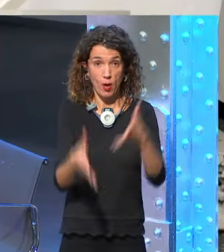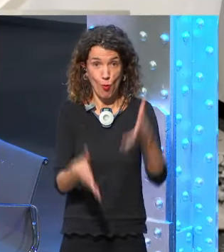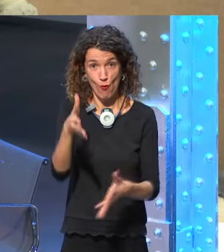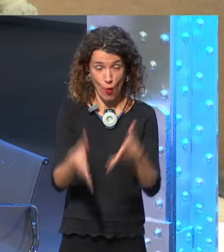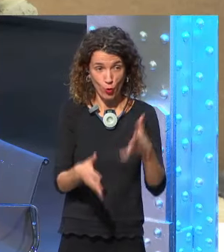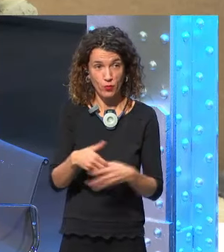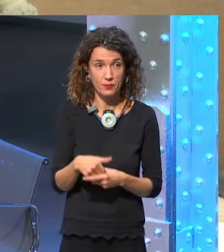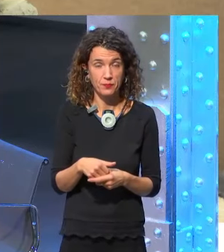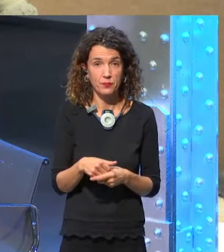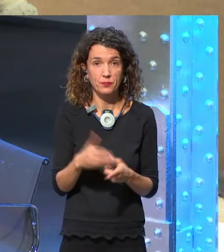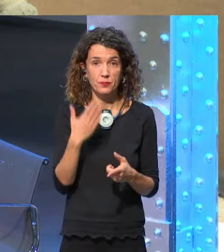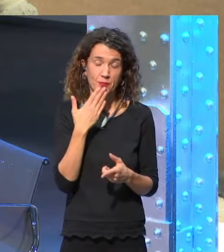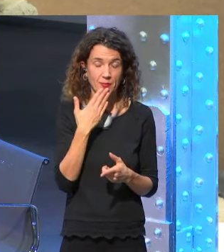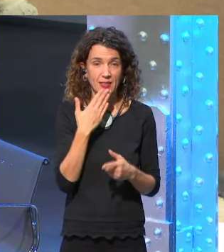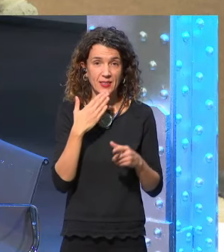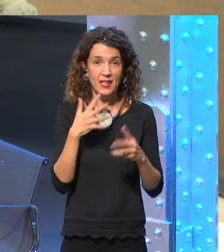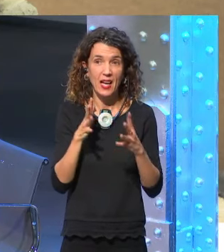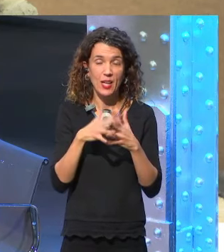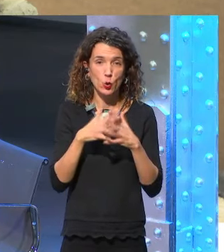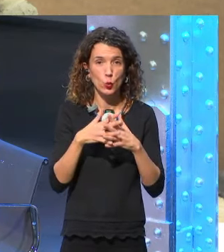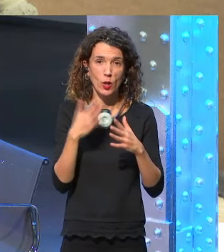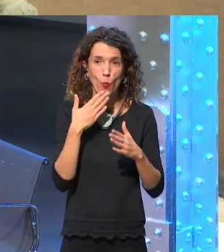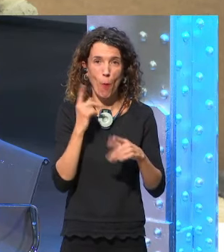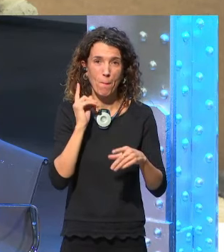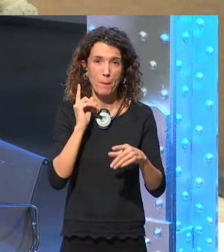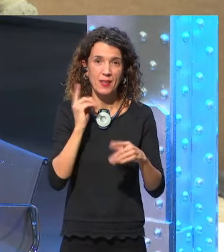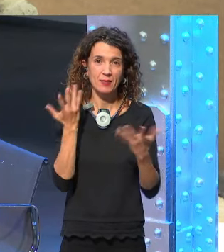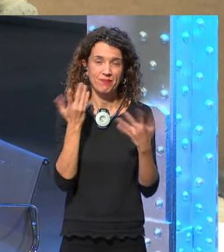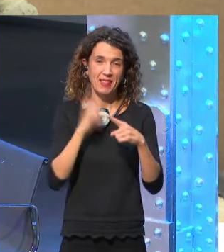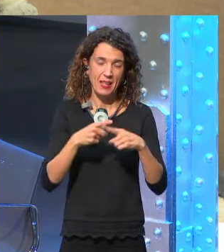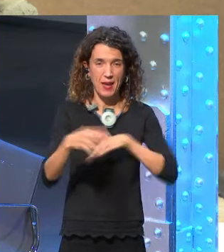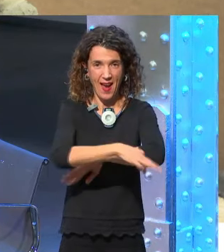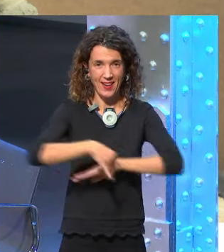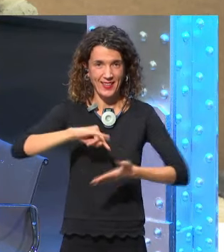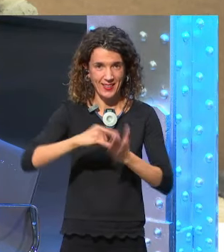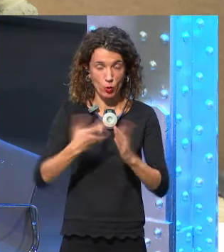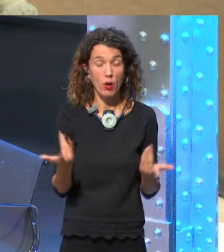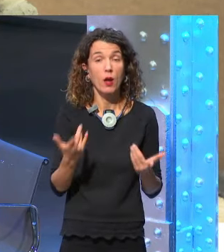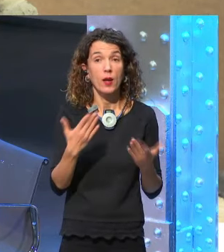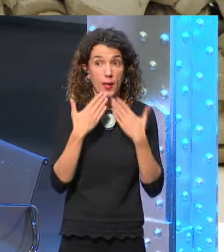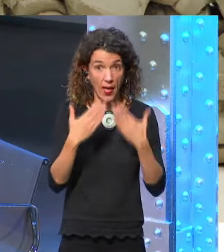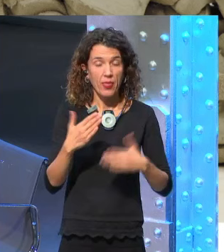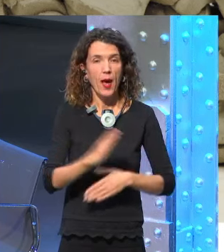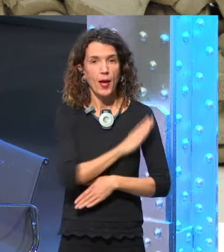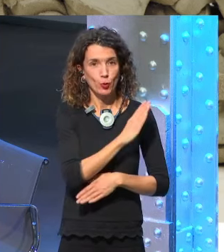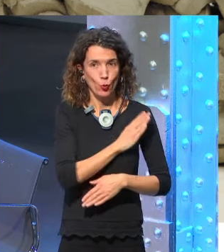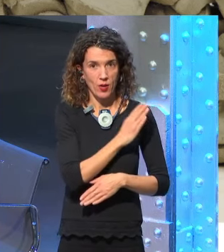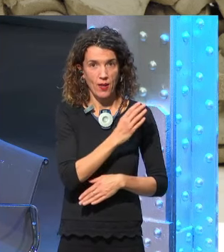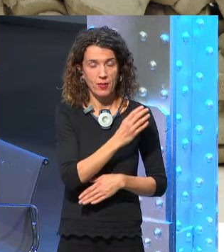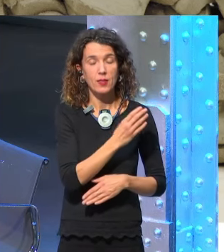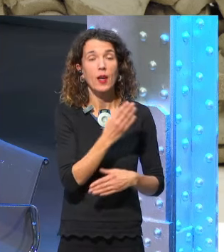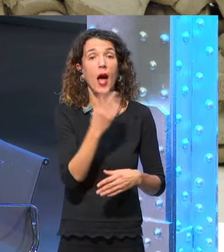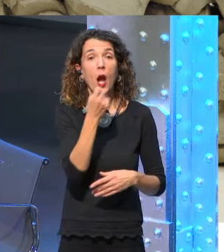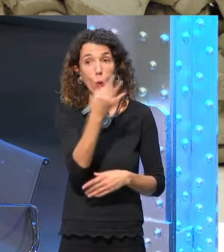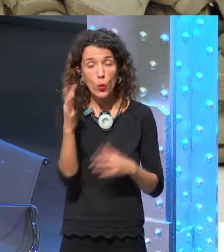semi-architectural at the given state, but still, I mean, with the students we arrived to build up some structures,